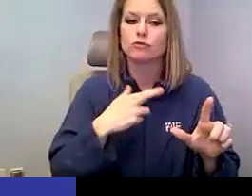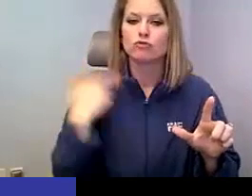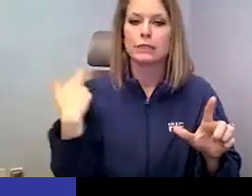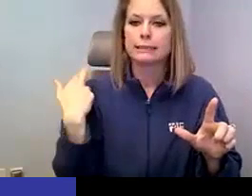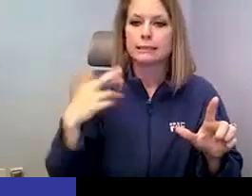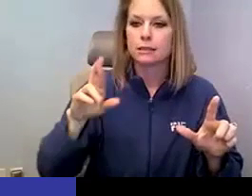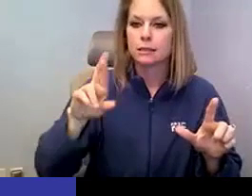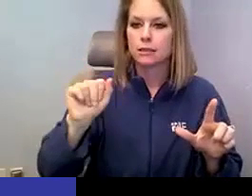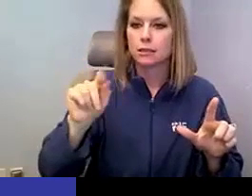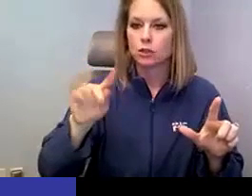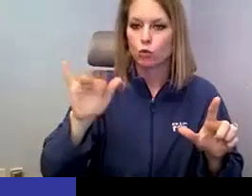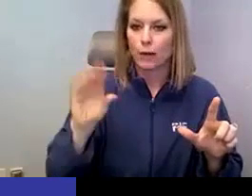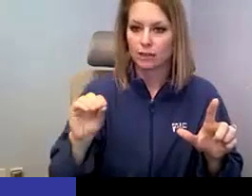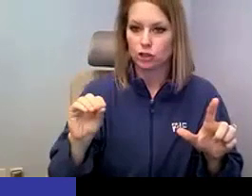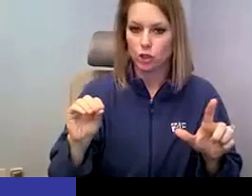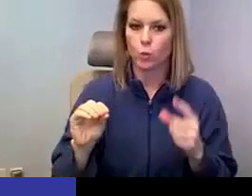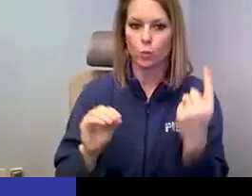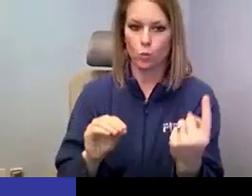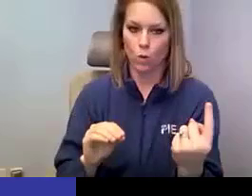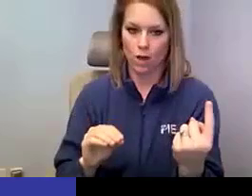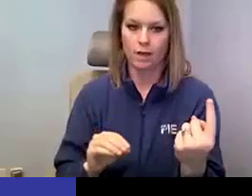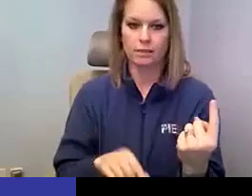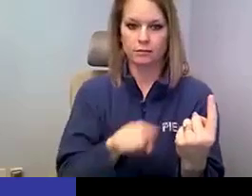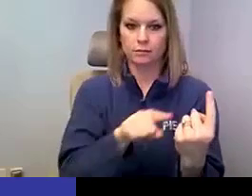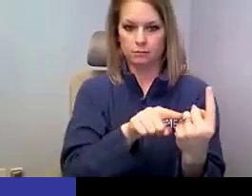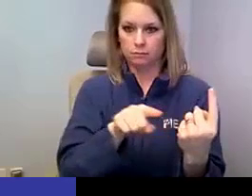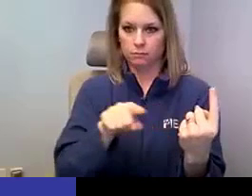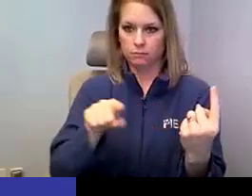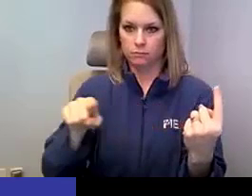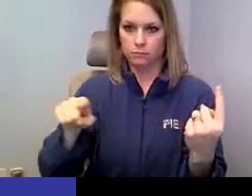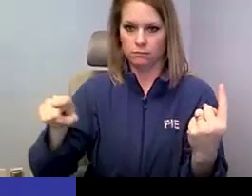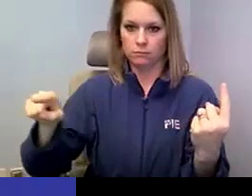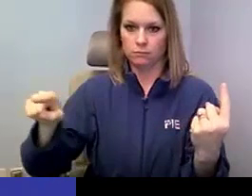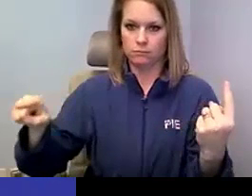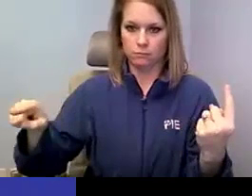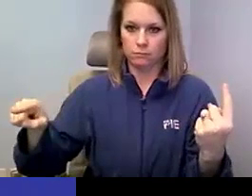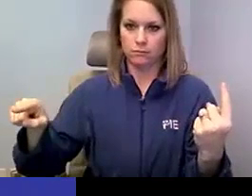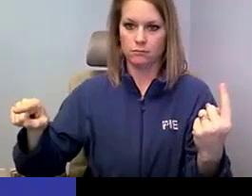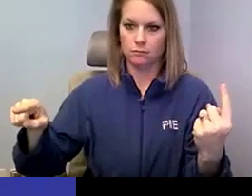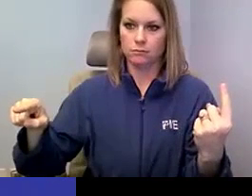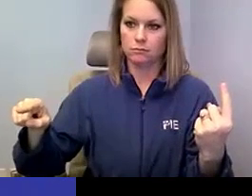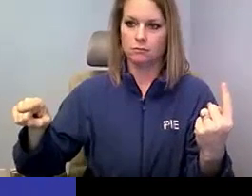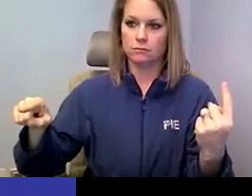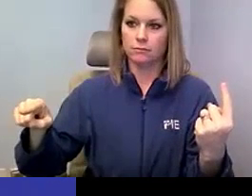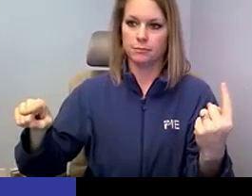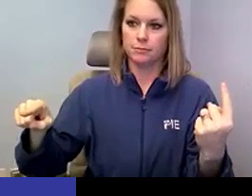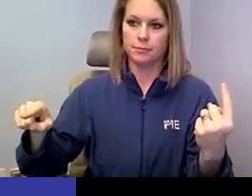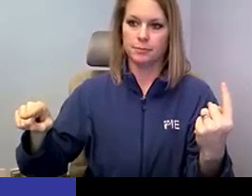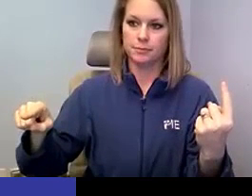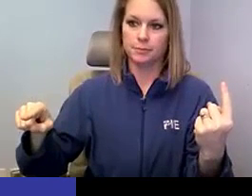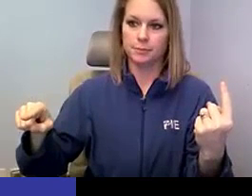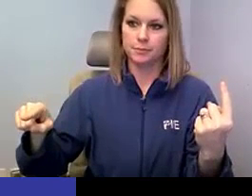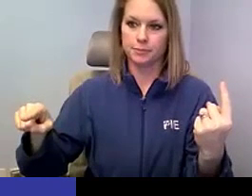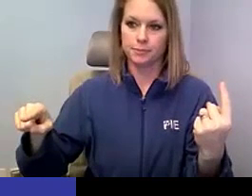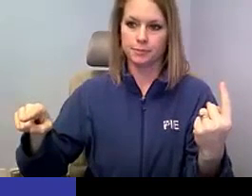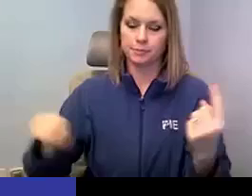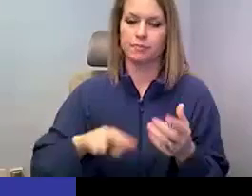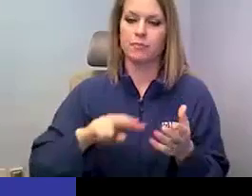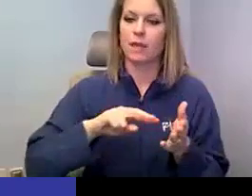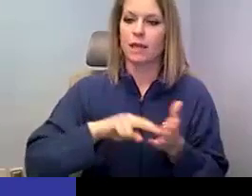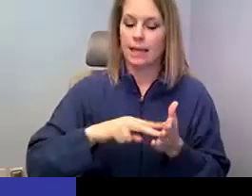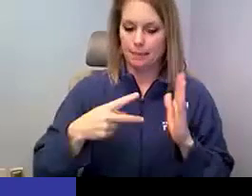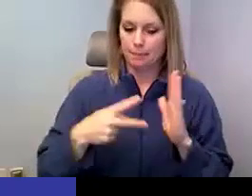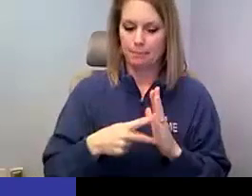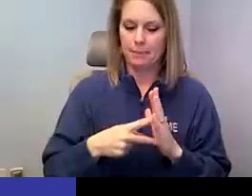representation in some area being exactly proportionate to the proportion of the